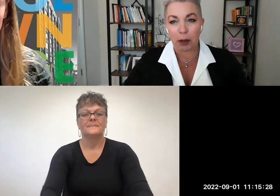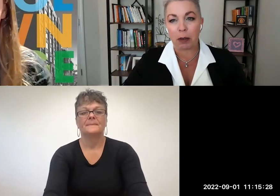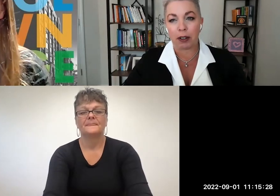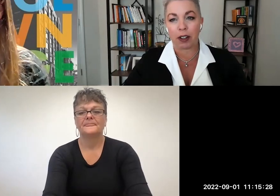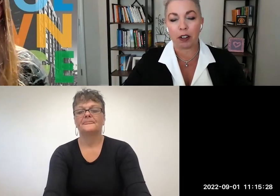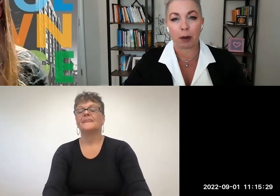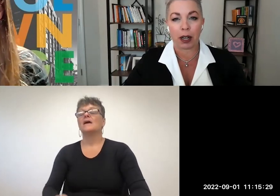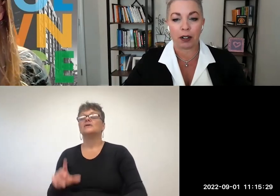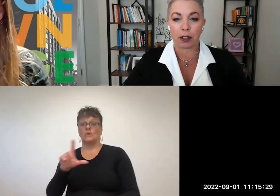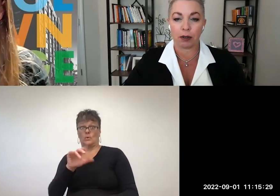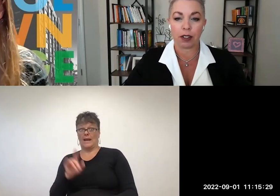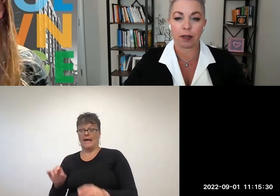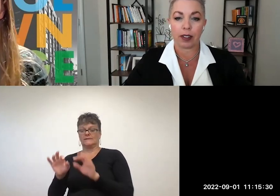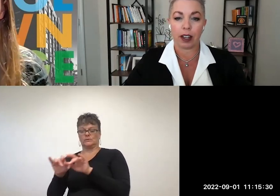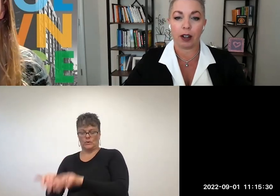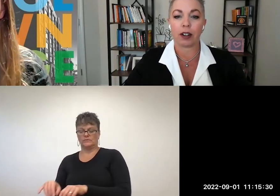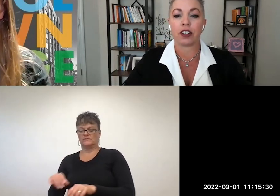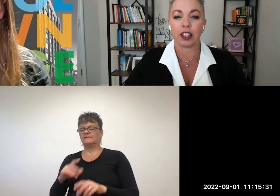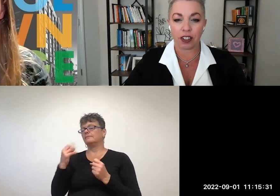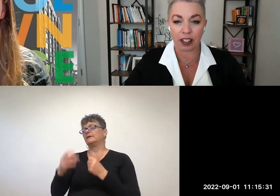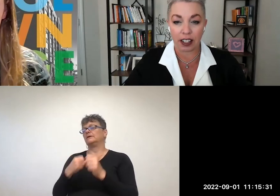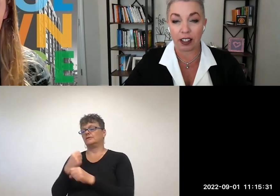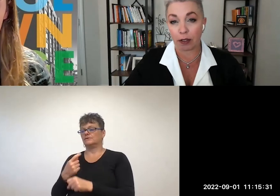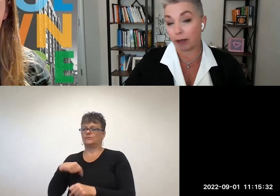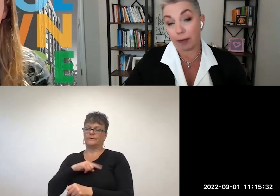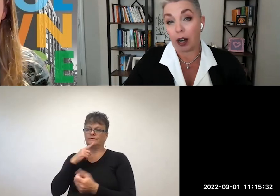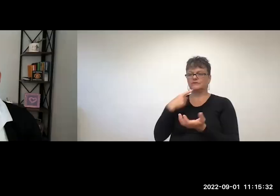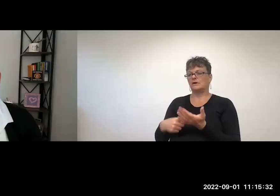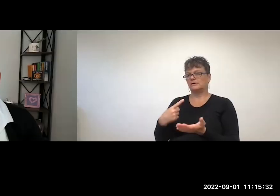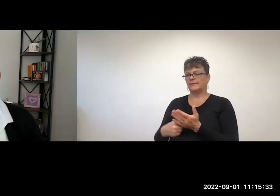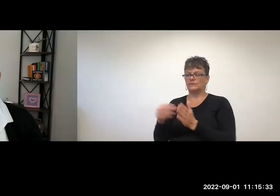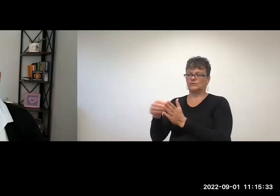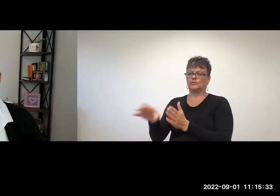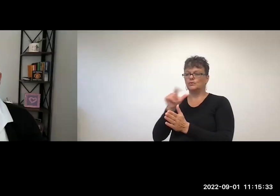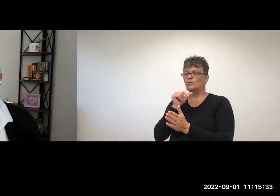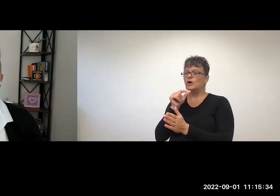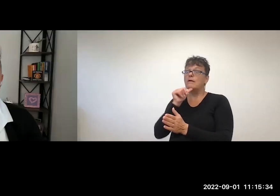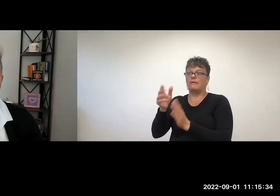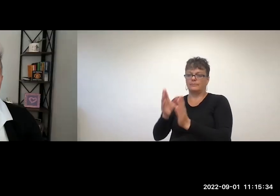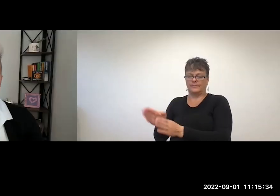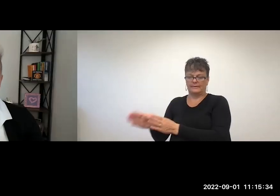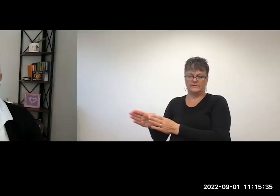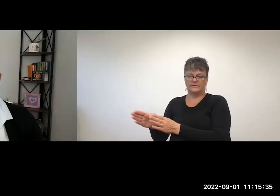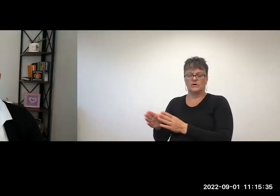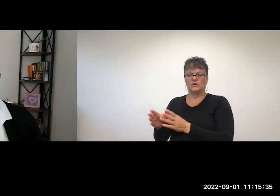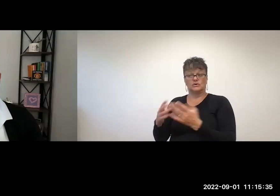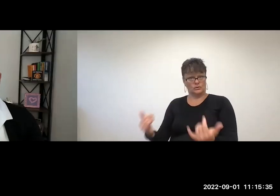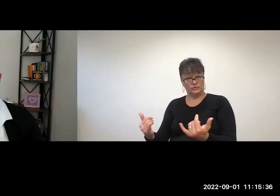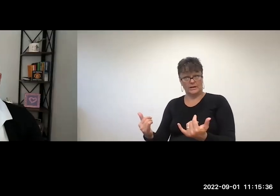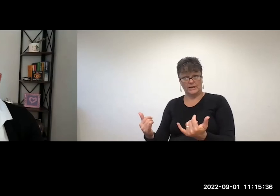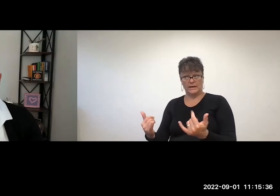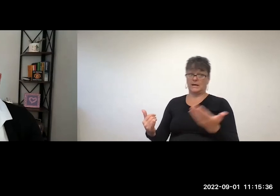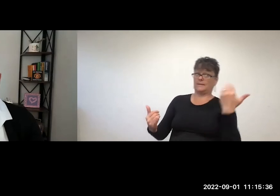years, we have spoken about underprepared students. How are the challenges today different? Are the challenges different? I do